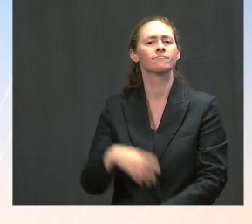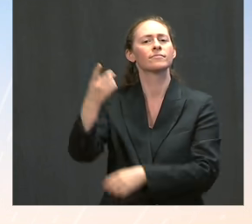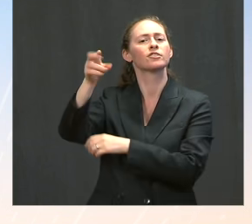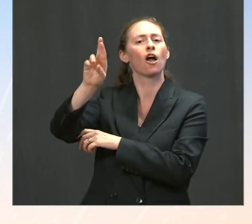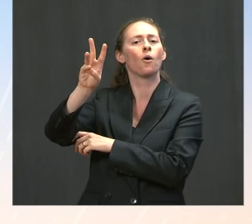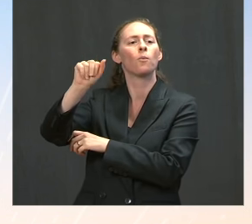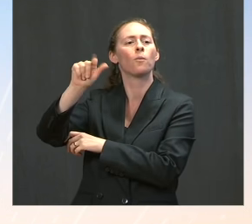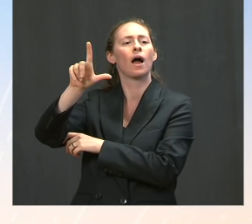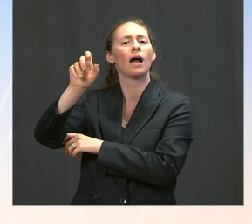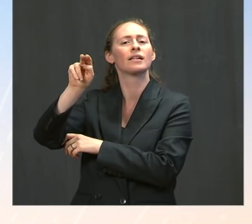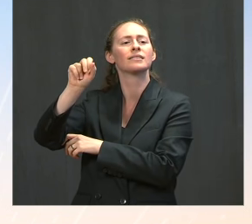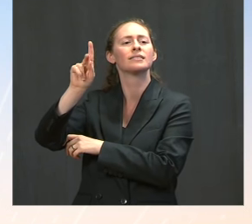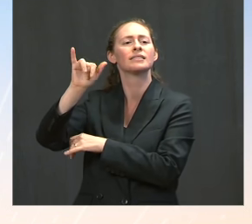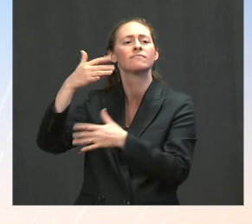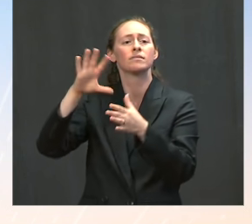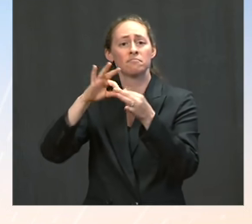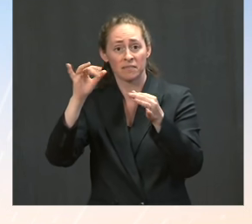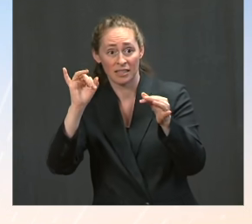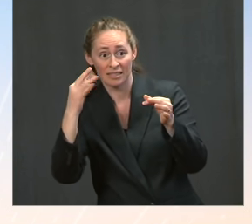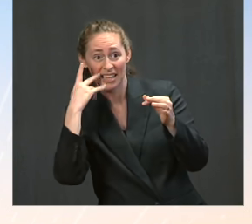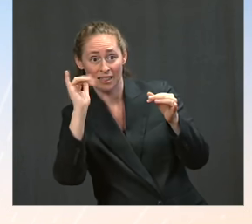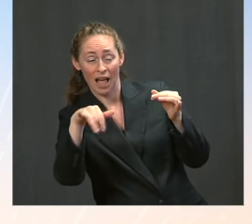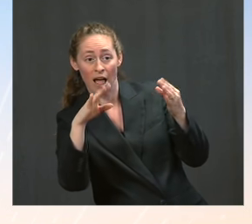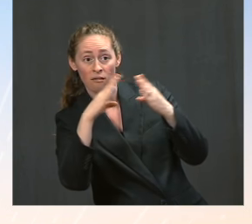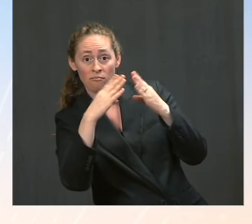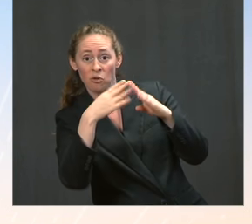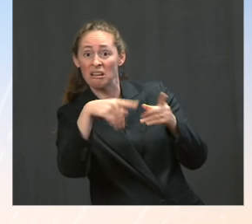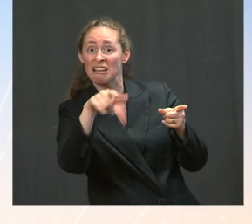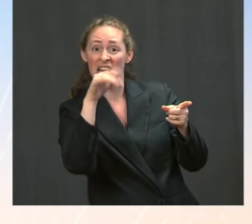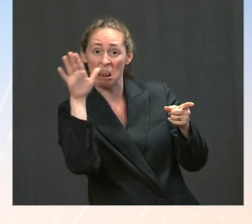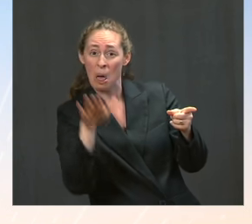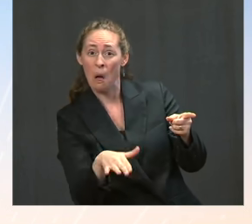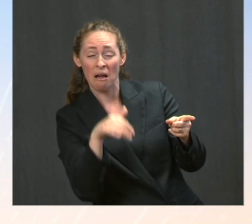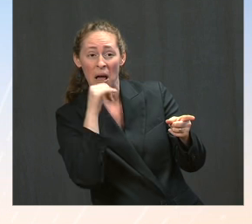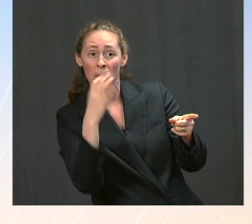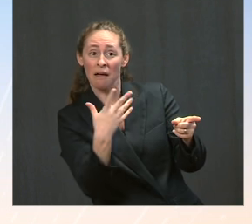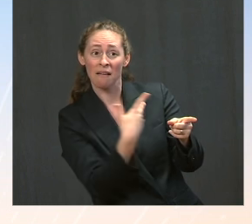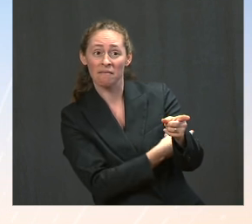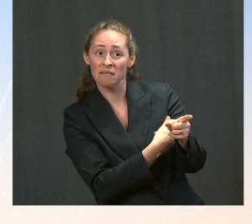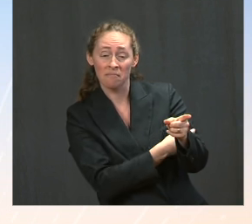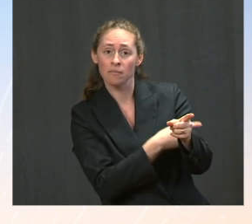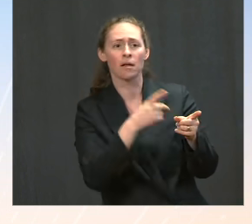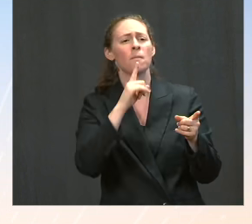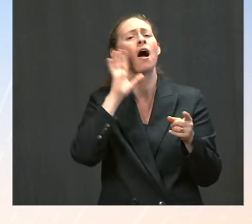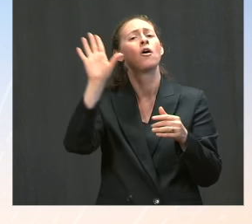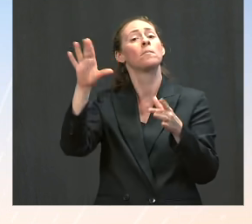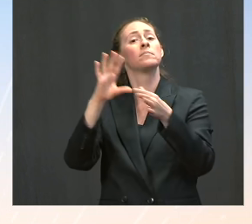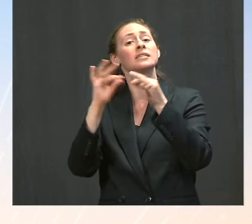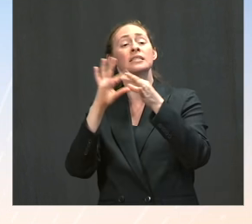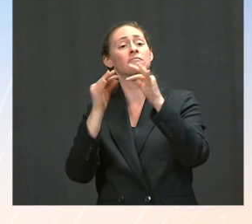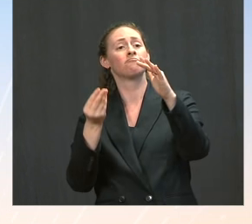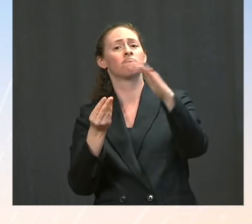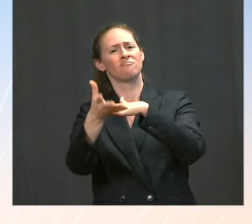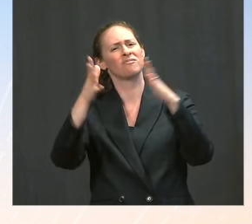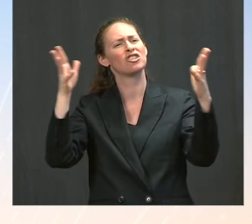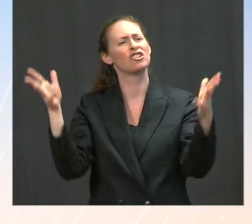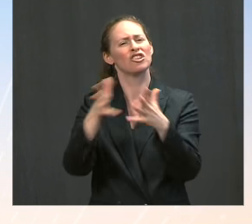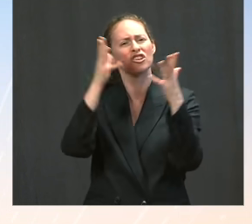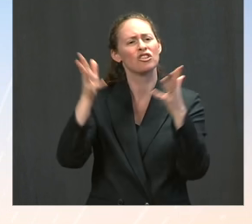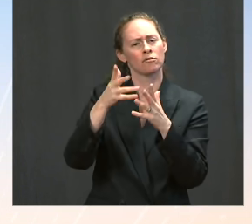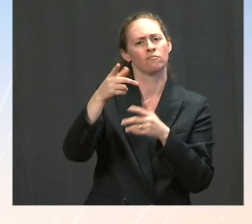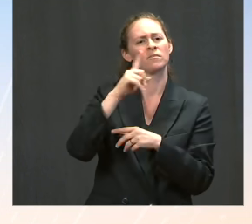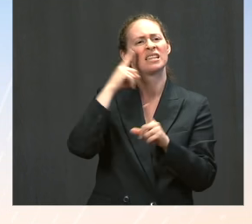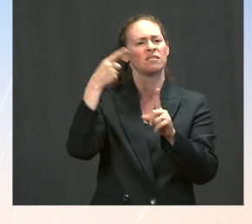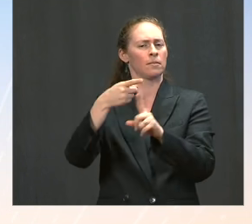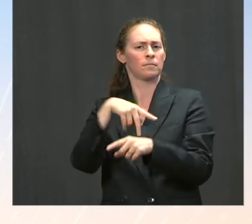low vaccination rates or have other considerations? Is part of your messaging going to be encouraging the personal choice piece on